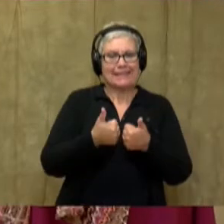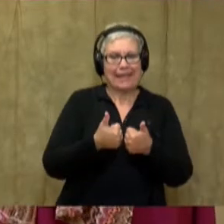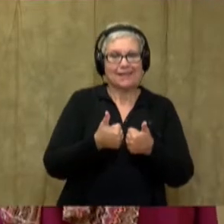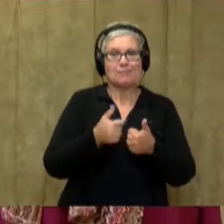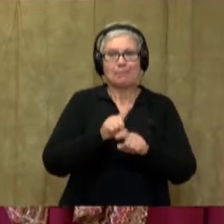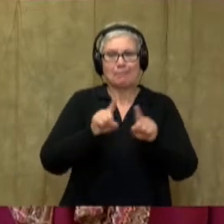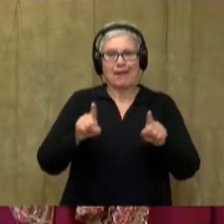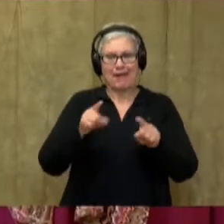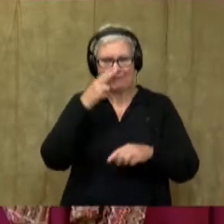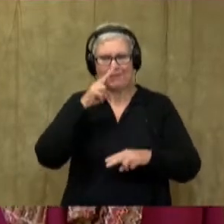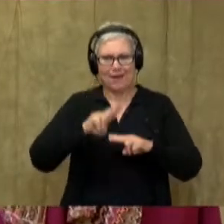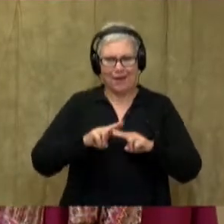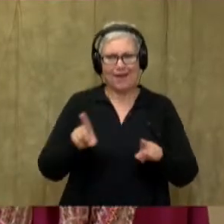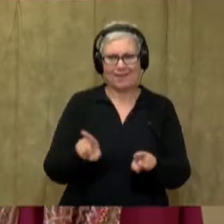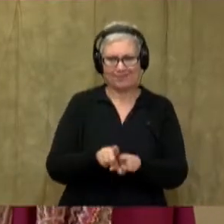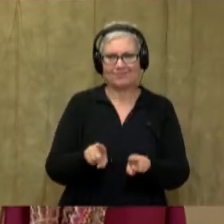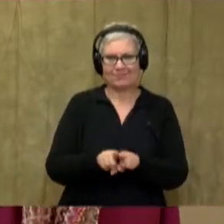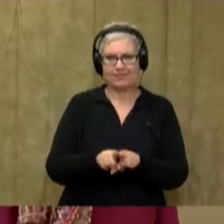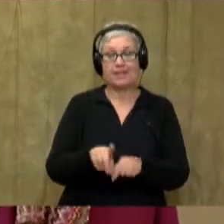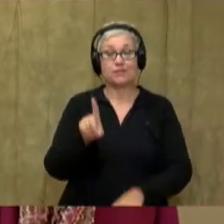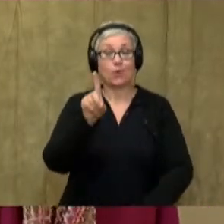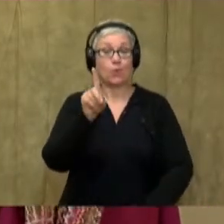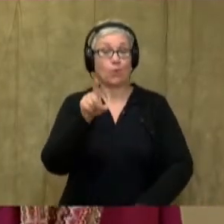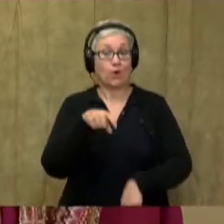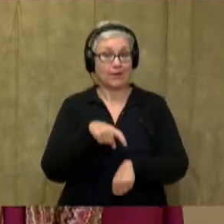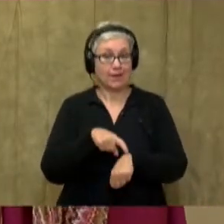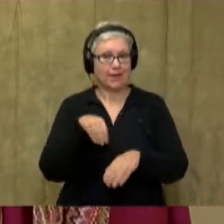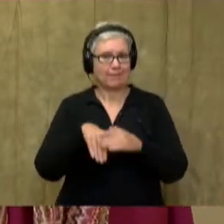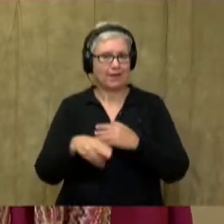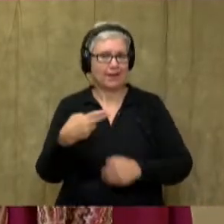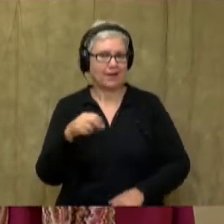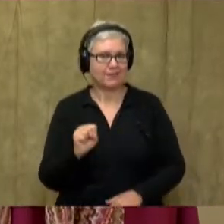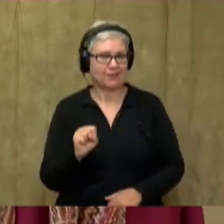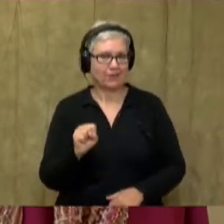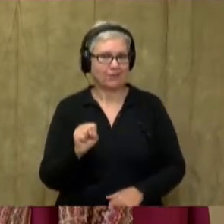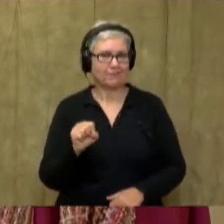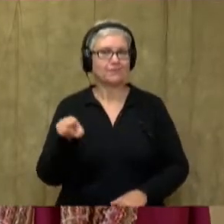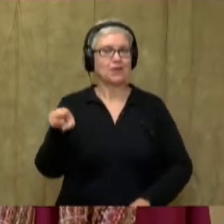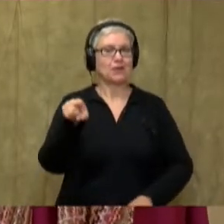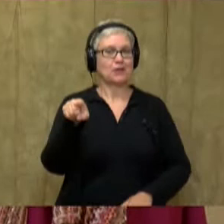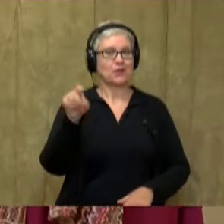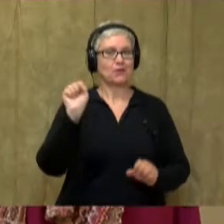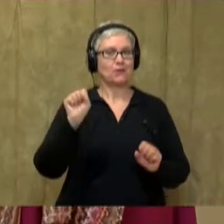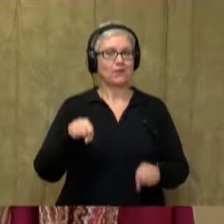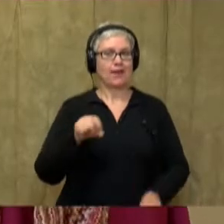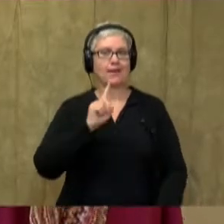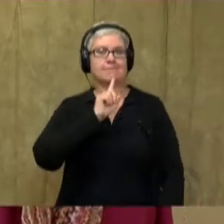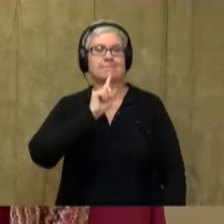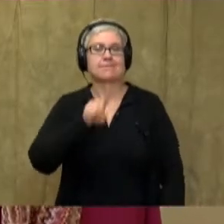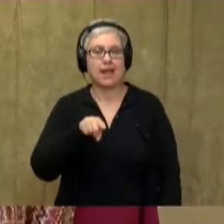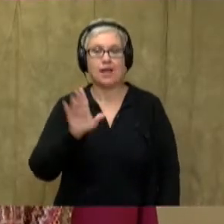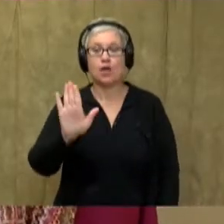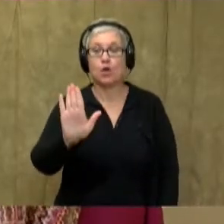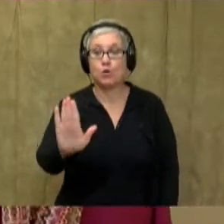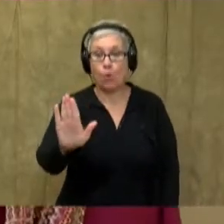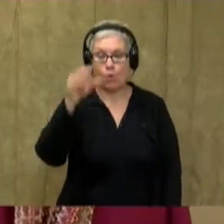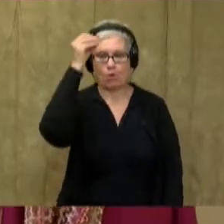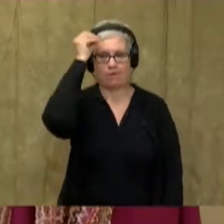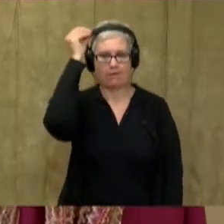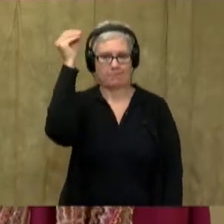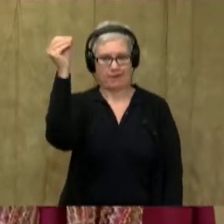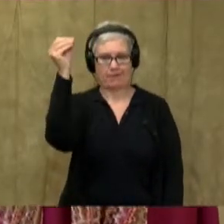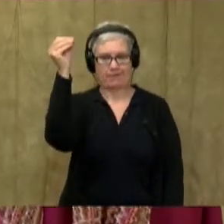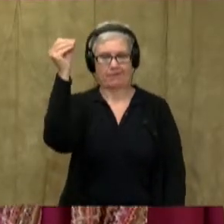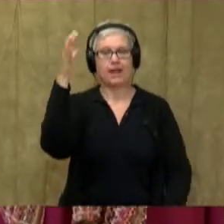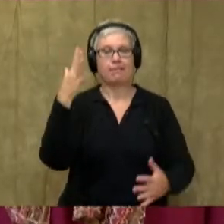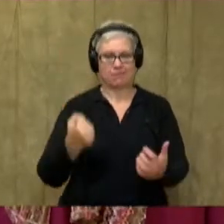fun because it's one of the few times in high school writing where you get to state your opinion and you get to back